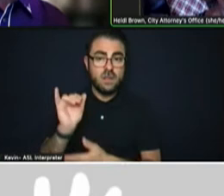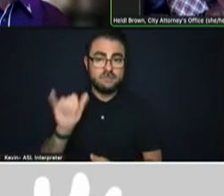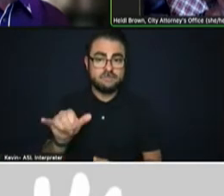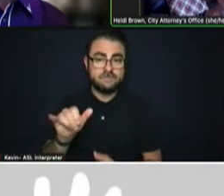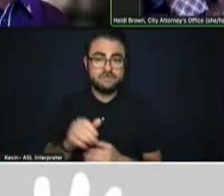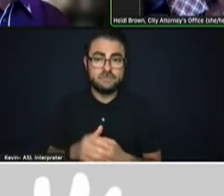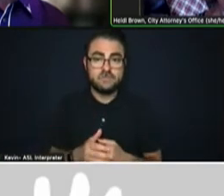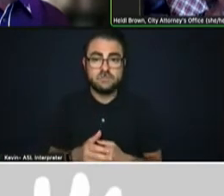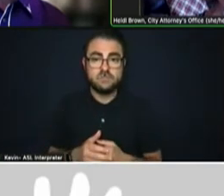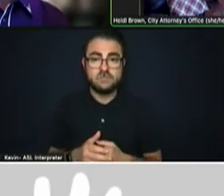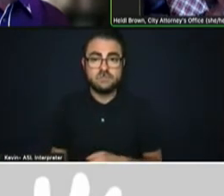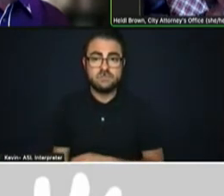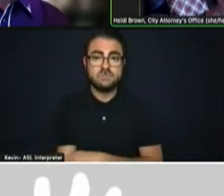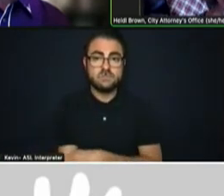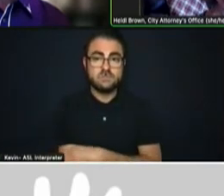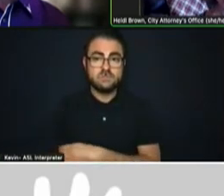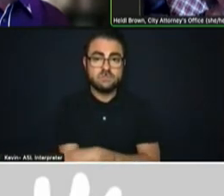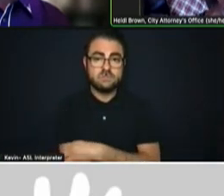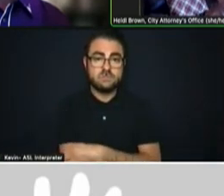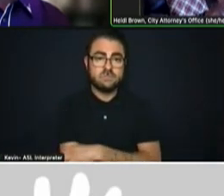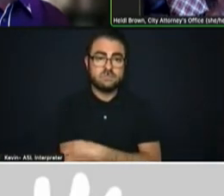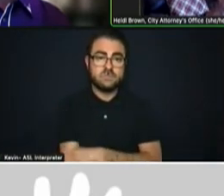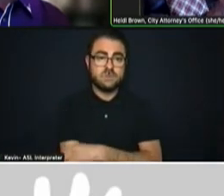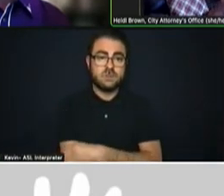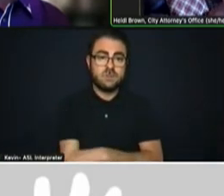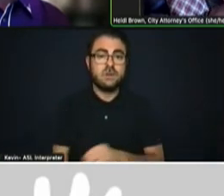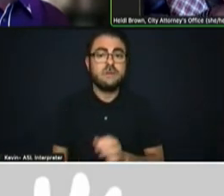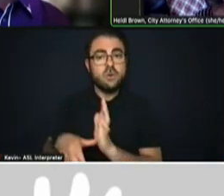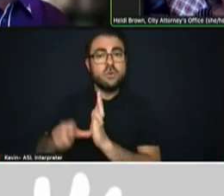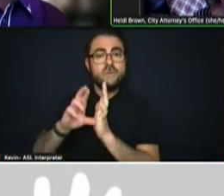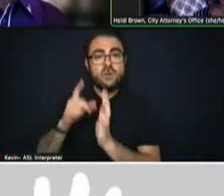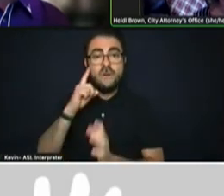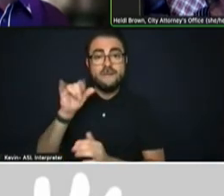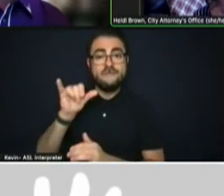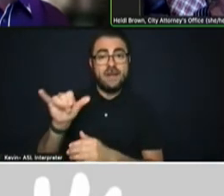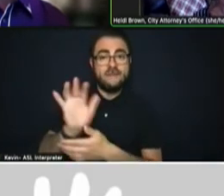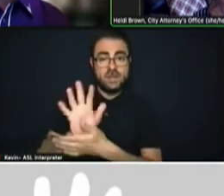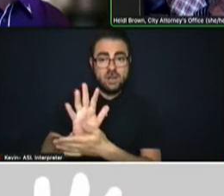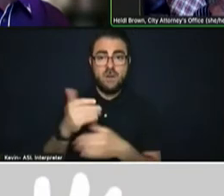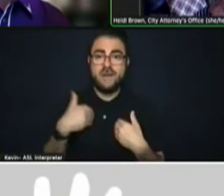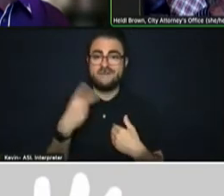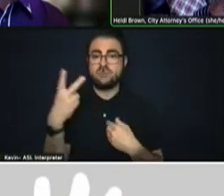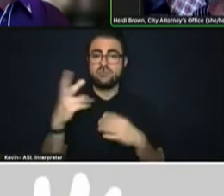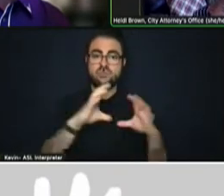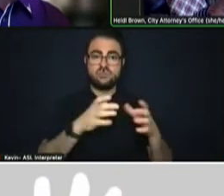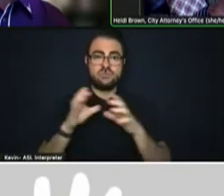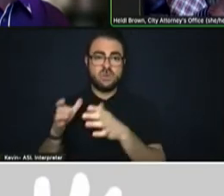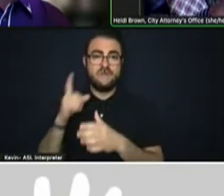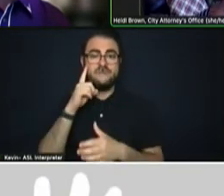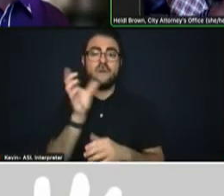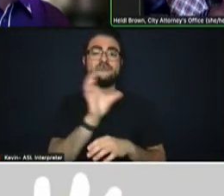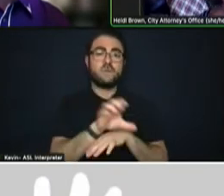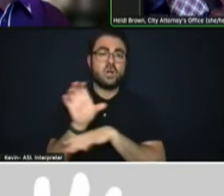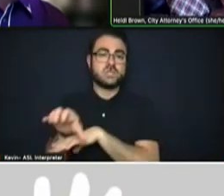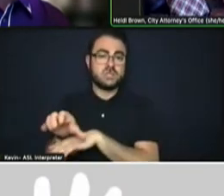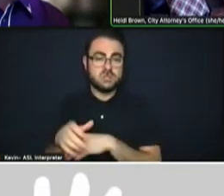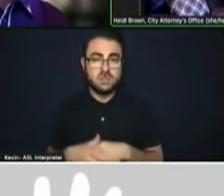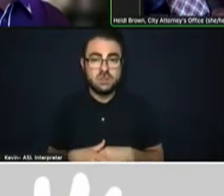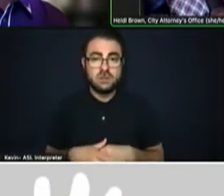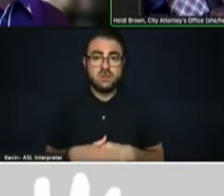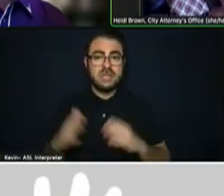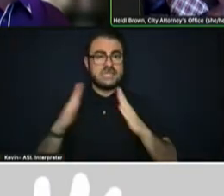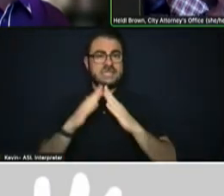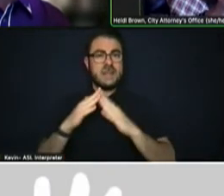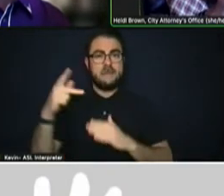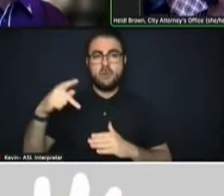what we limited on review of footage were in two categories of force. And the city of Portland is different than other